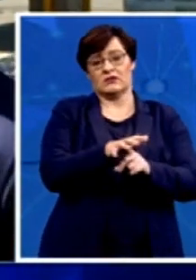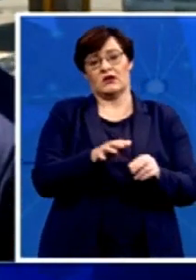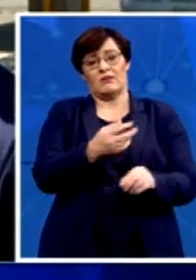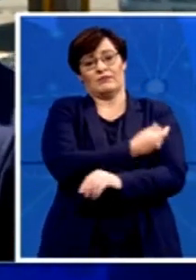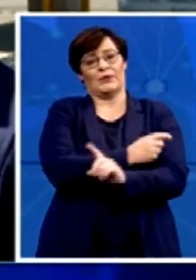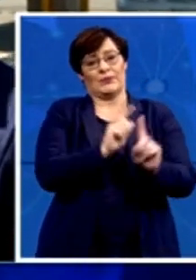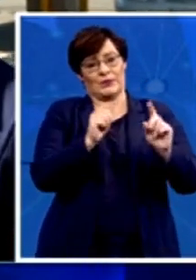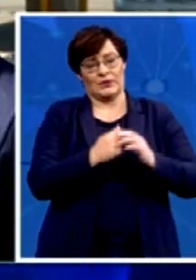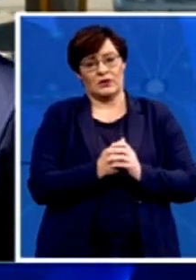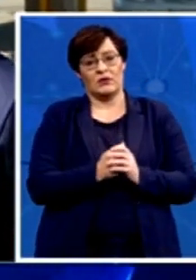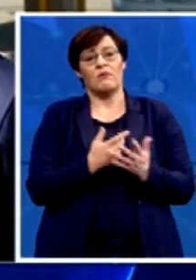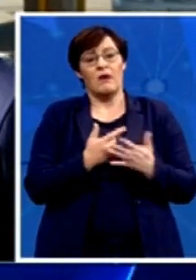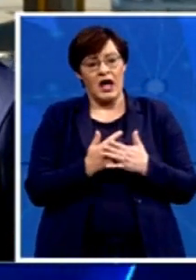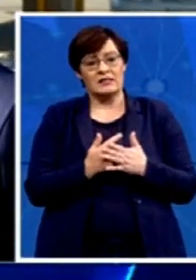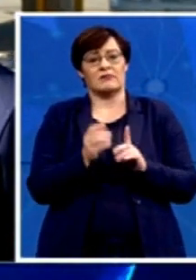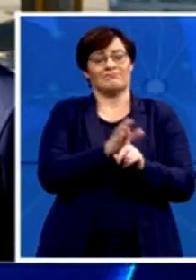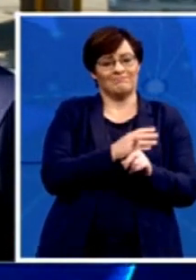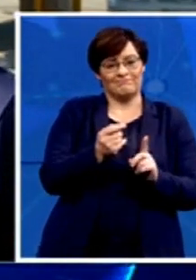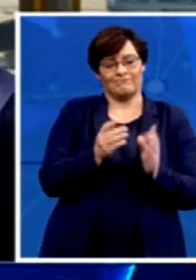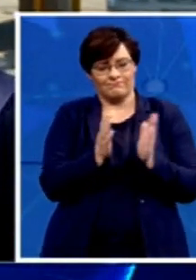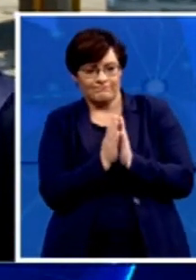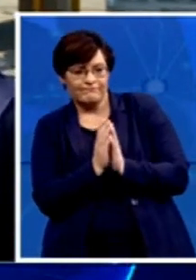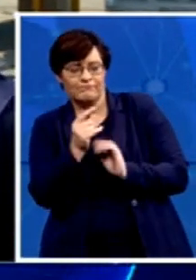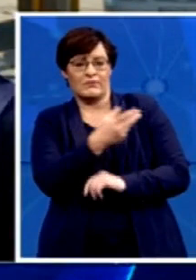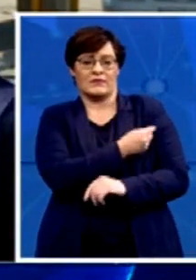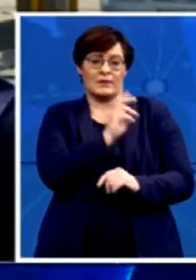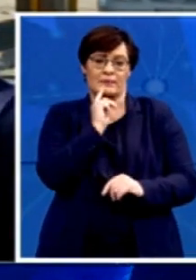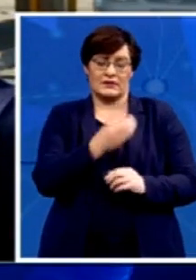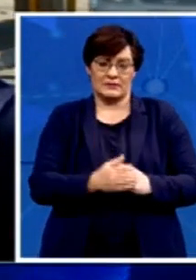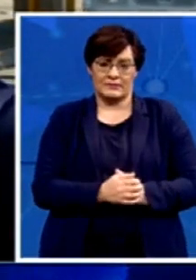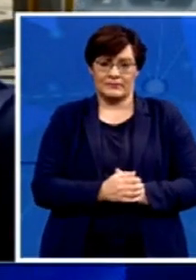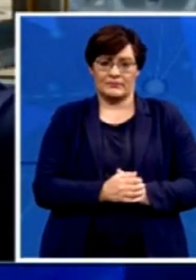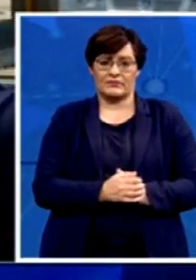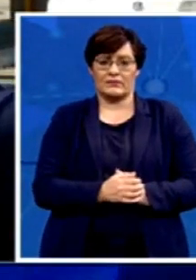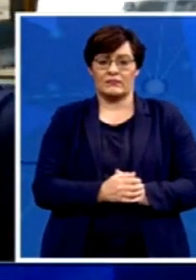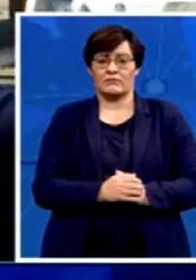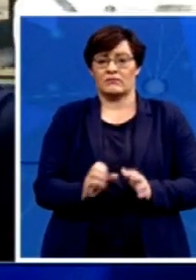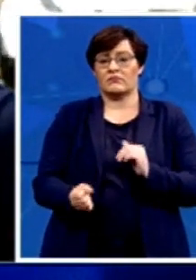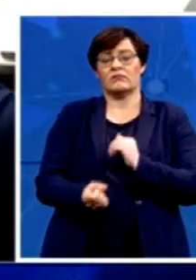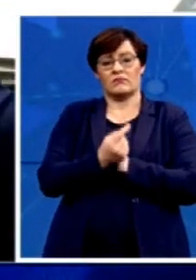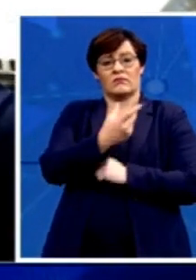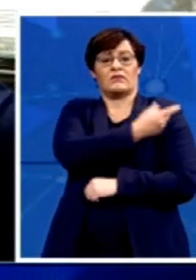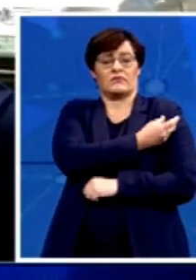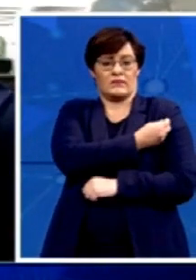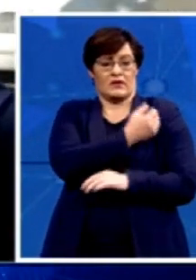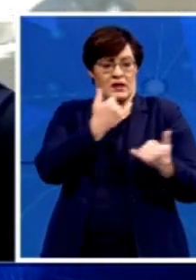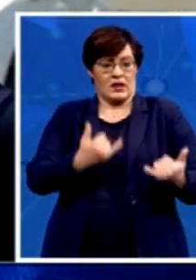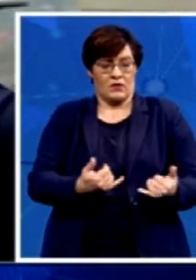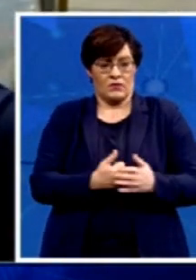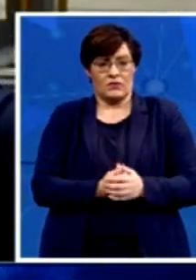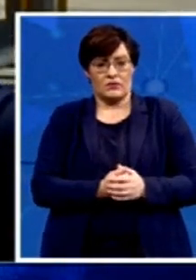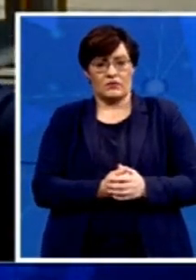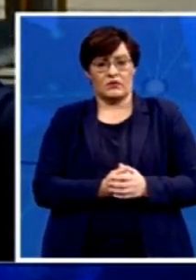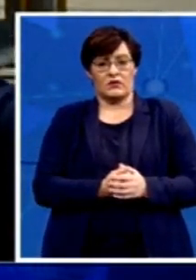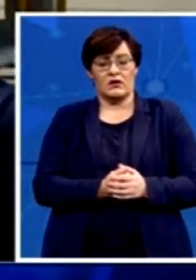measures. Jerry, I think I'm aware that there's a pop-up vaccination site at the university campus right now. Do you see students being, going forward to